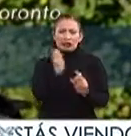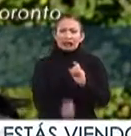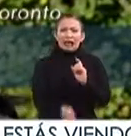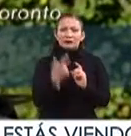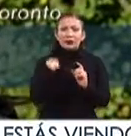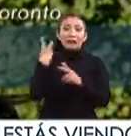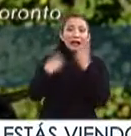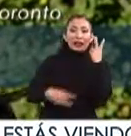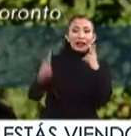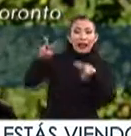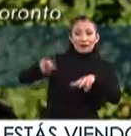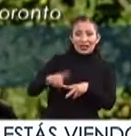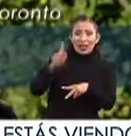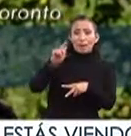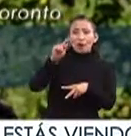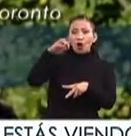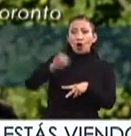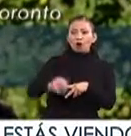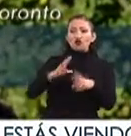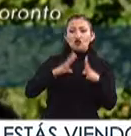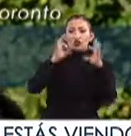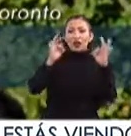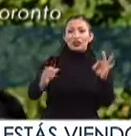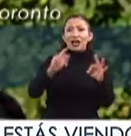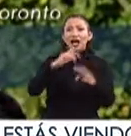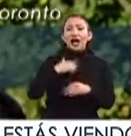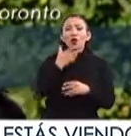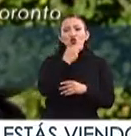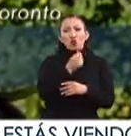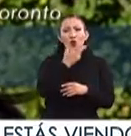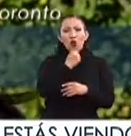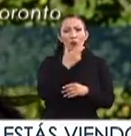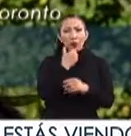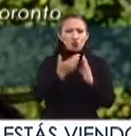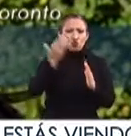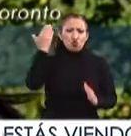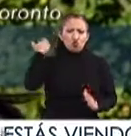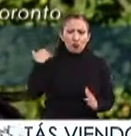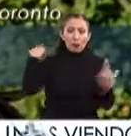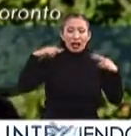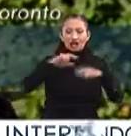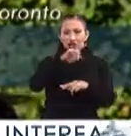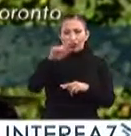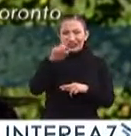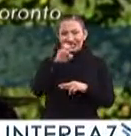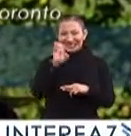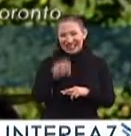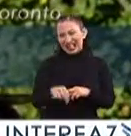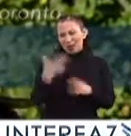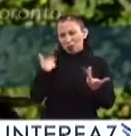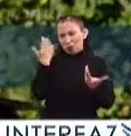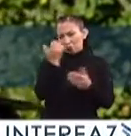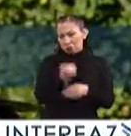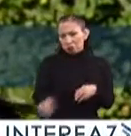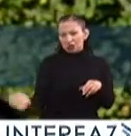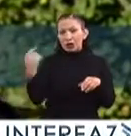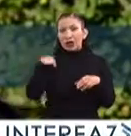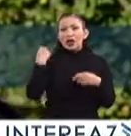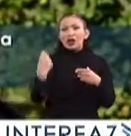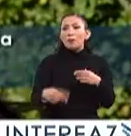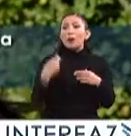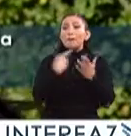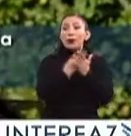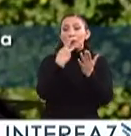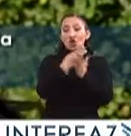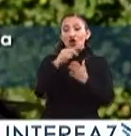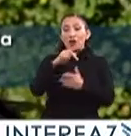Plum Village community, which is founded by Thich Nhat Hanh, who's a Zen master and Nobel Peace Prize nominee and one of my teachers. And